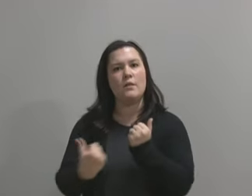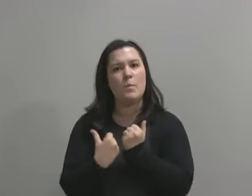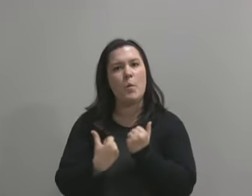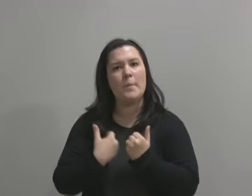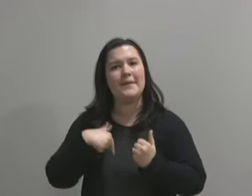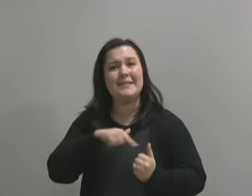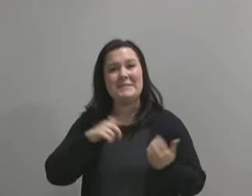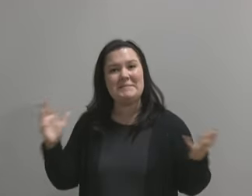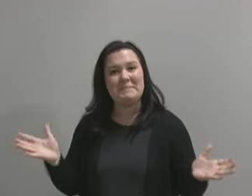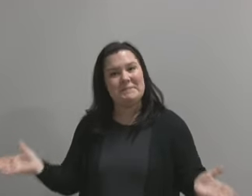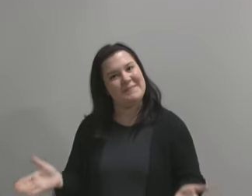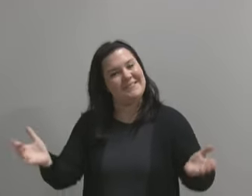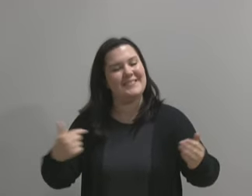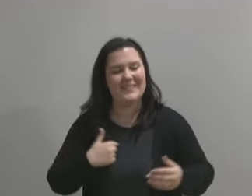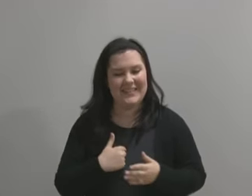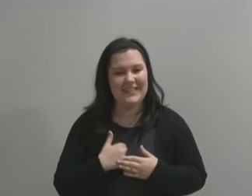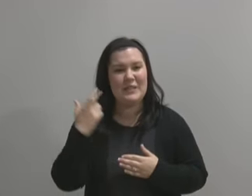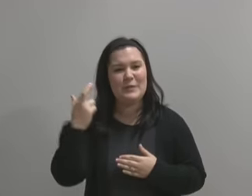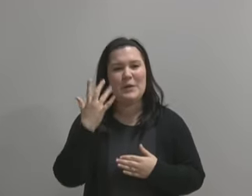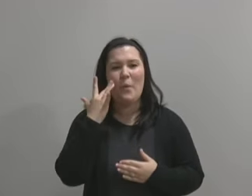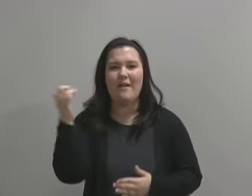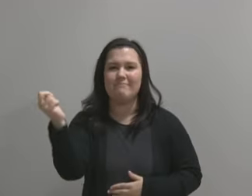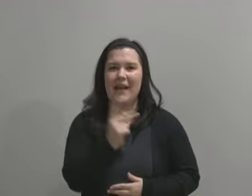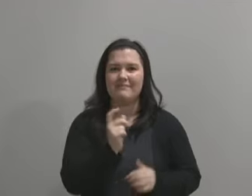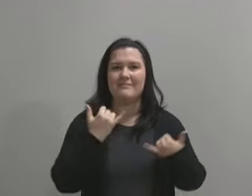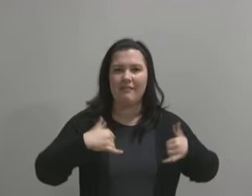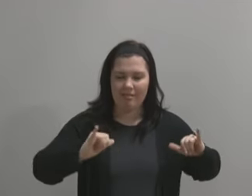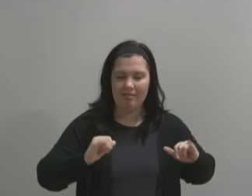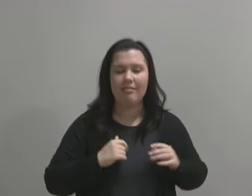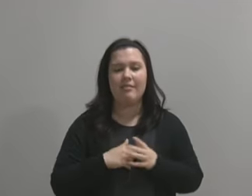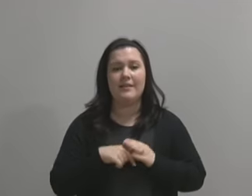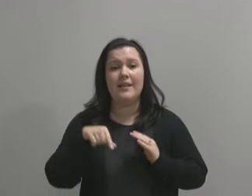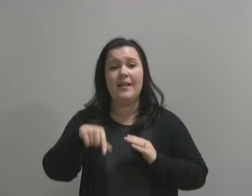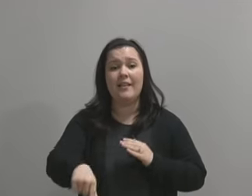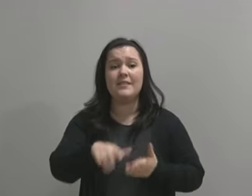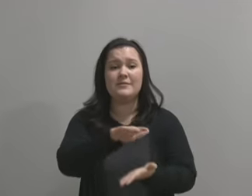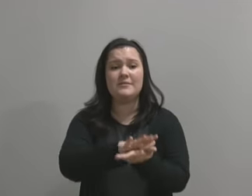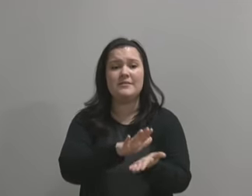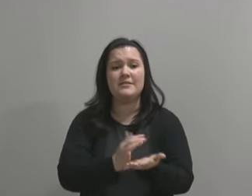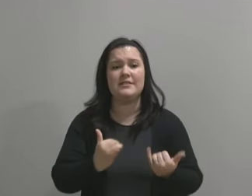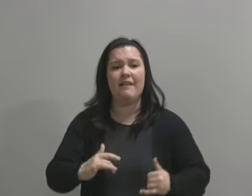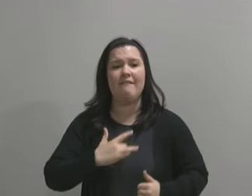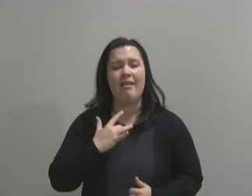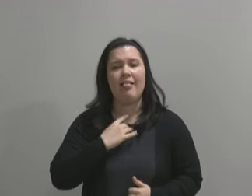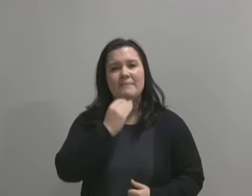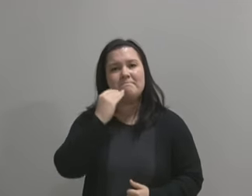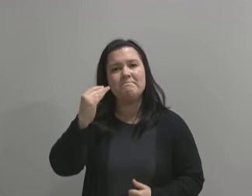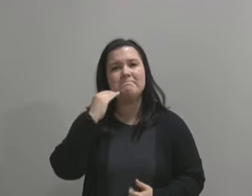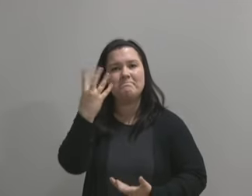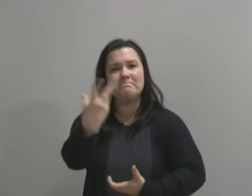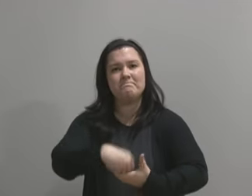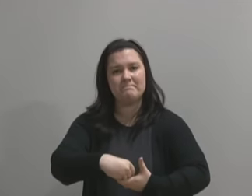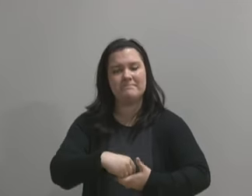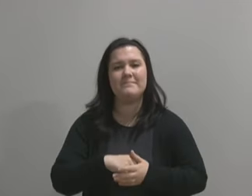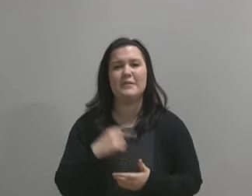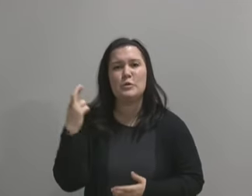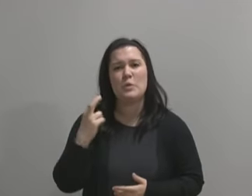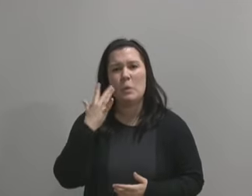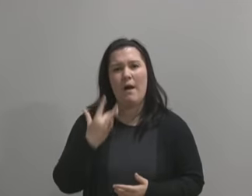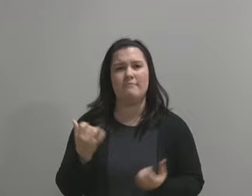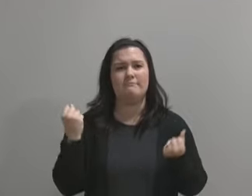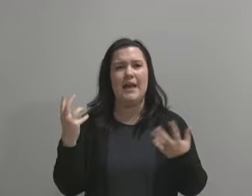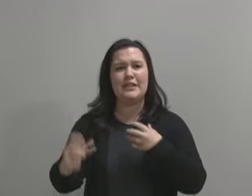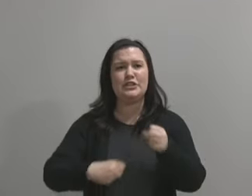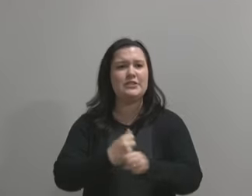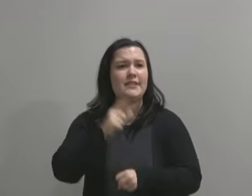on. It is why I keep coming back, because at this place, I still feel at home. It's why, many years